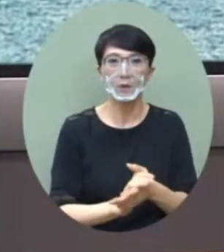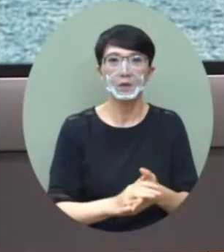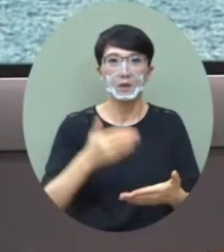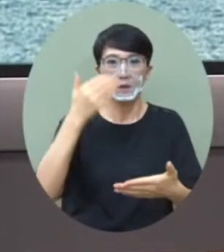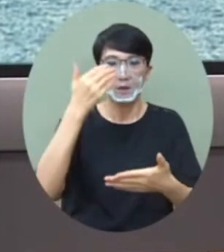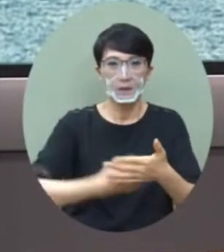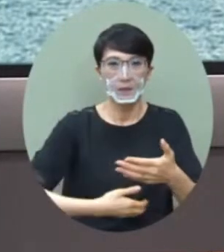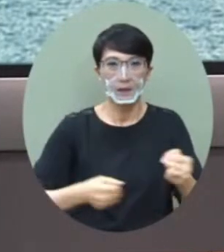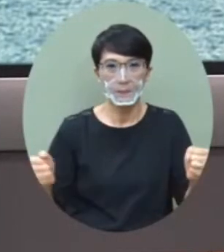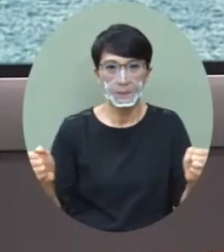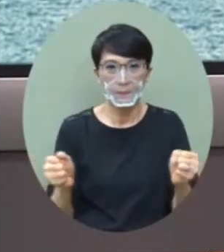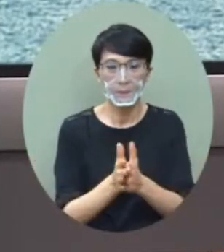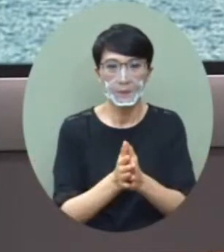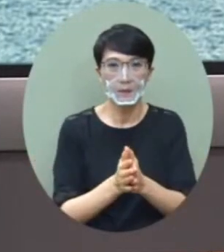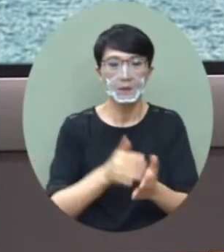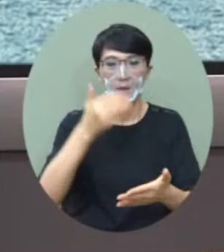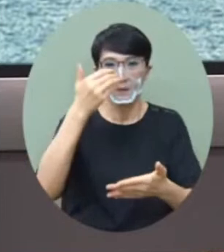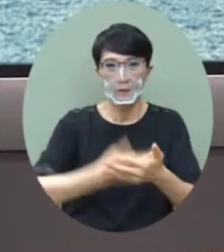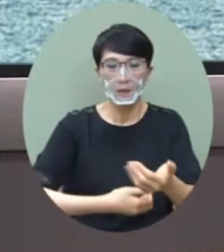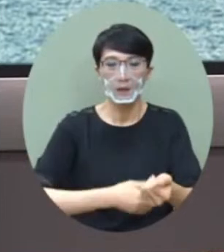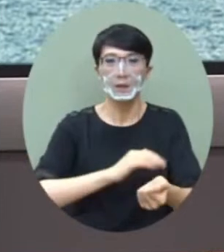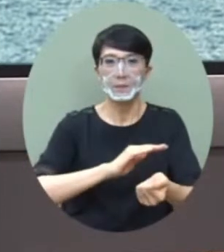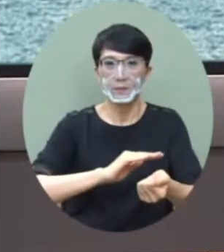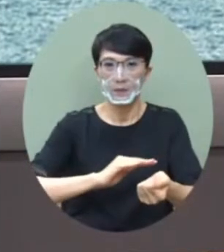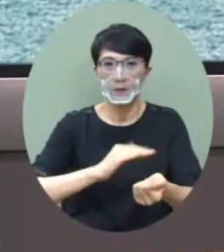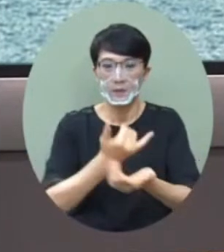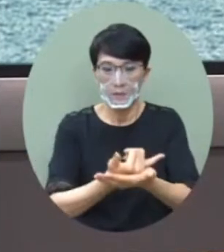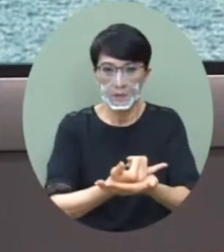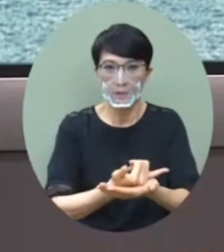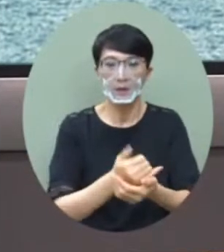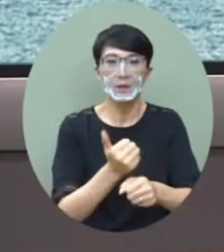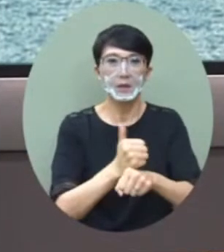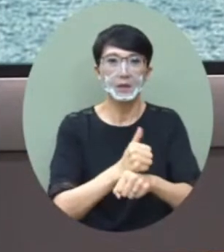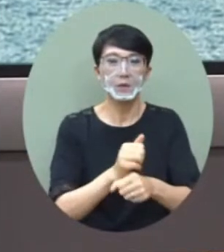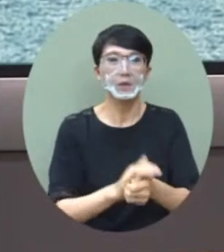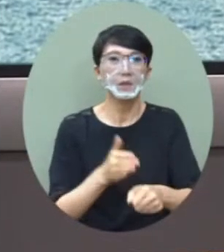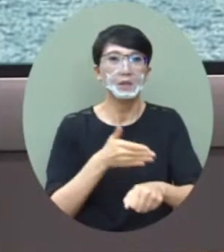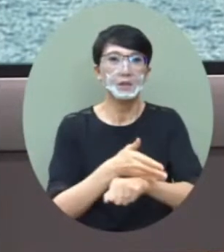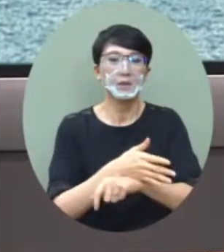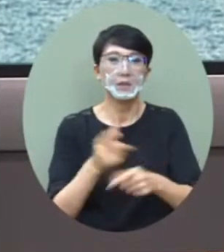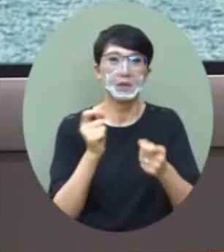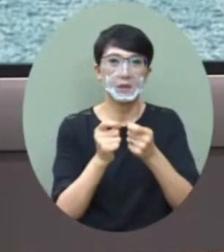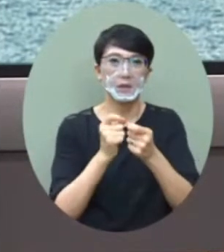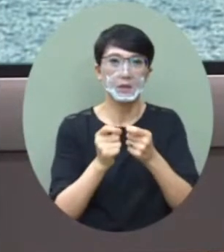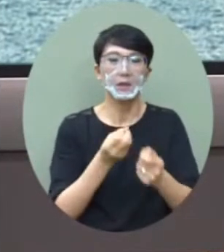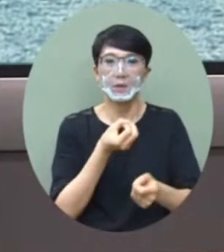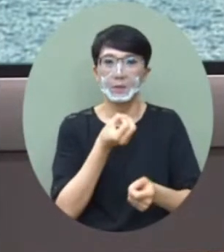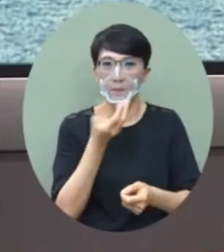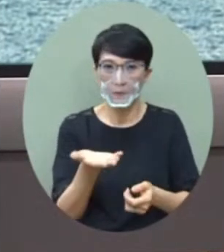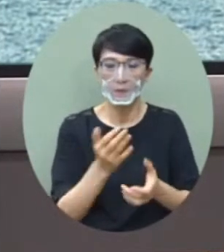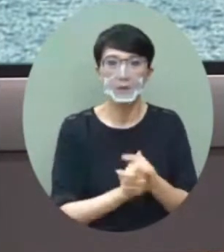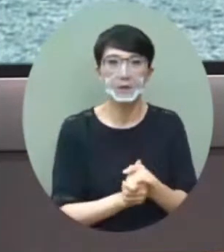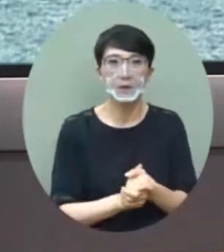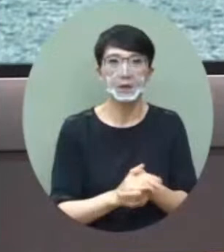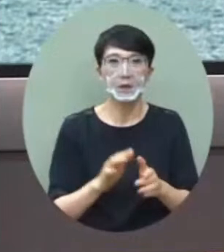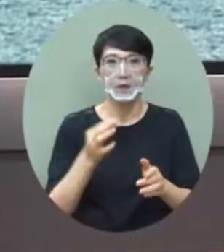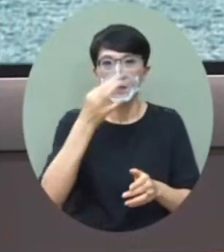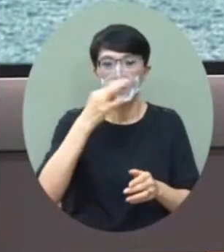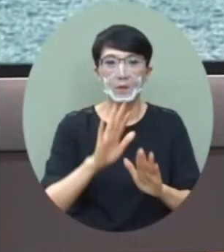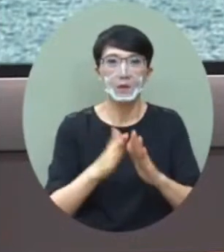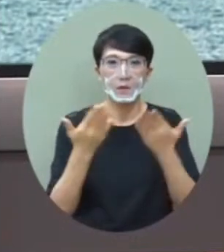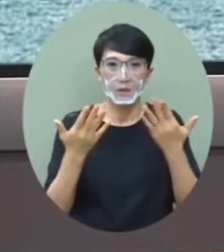high-risk persons. They should help a lot in lowering complications and deaths